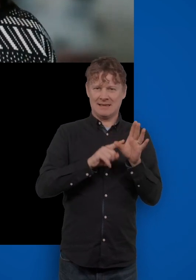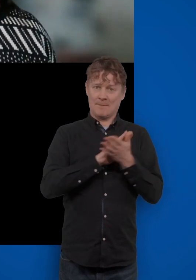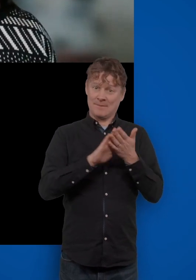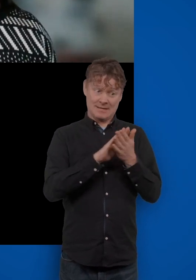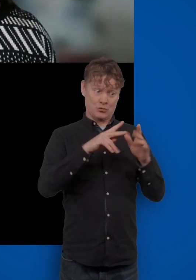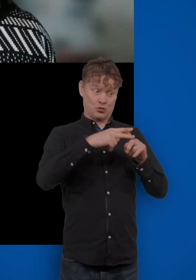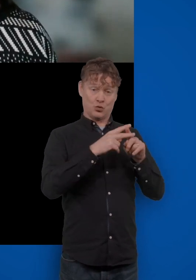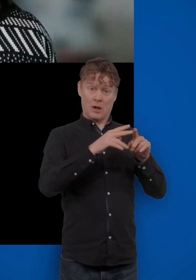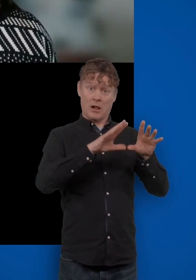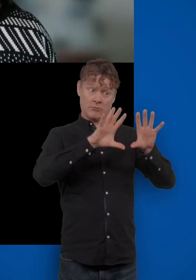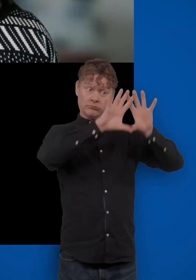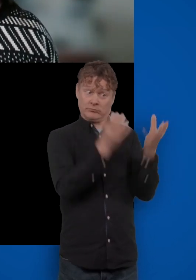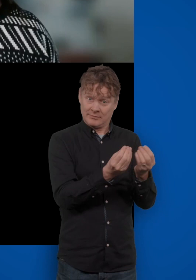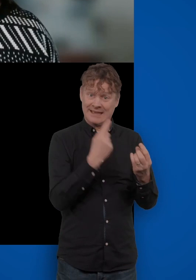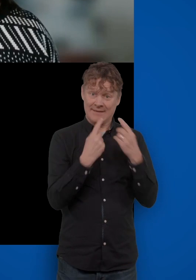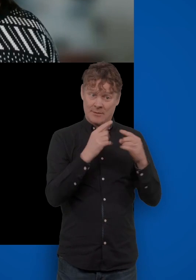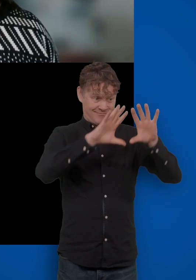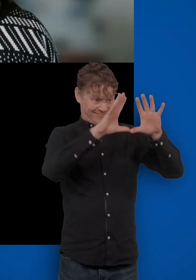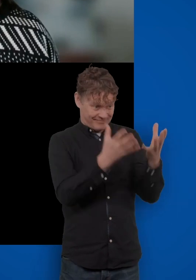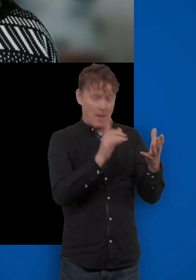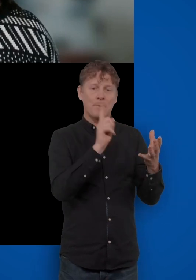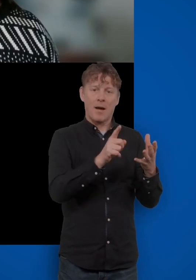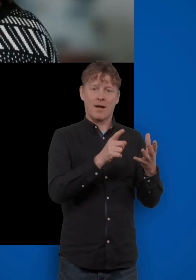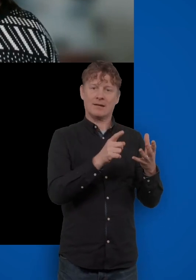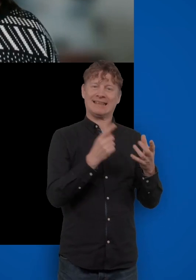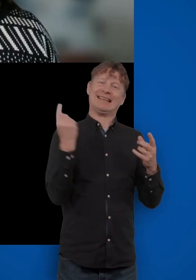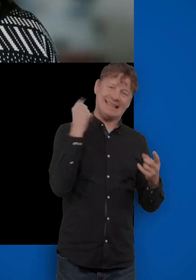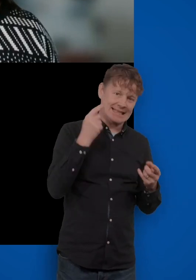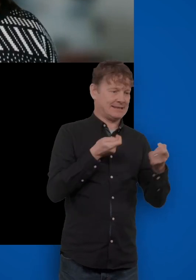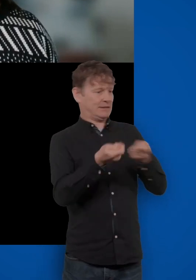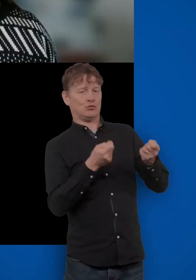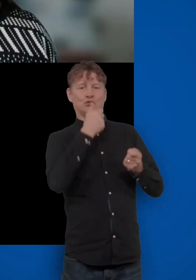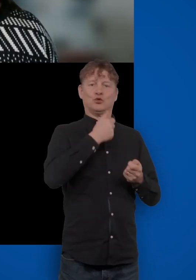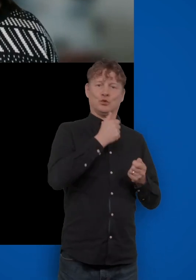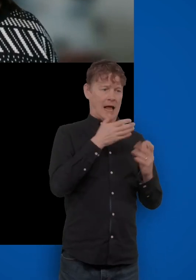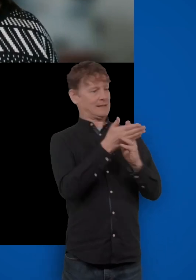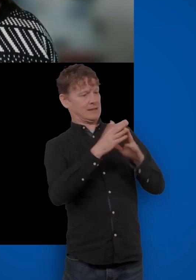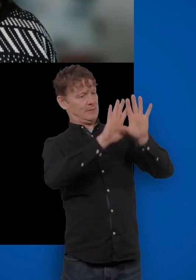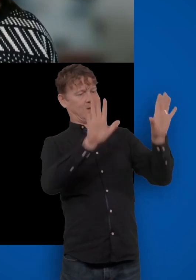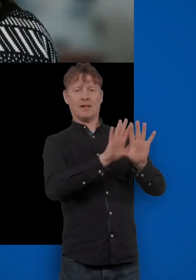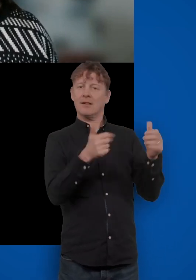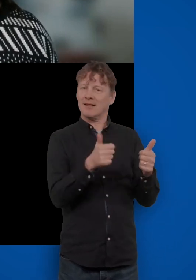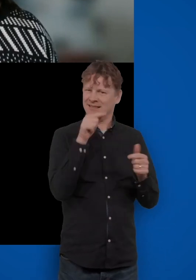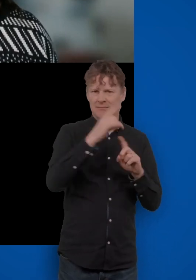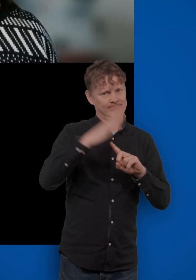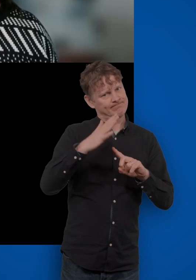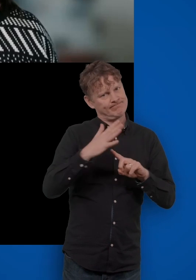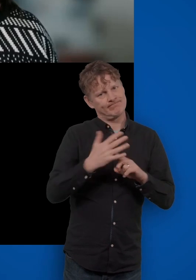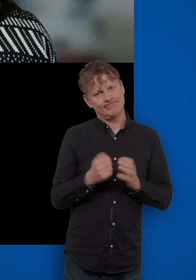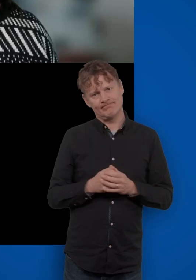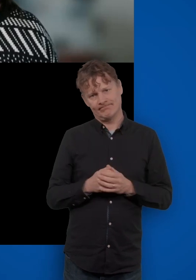as possible, but also being accessible to the user. So that's something